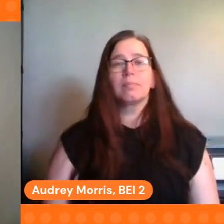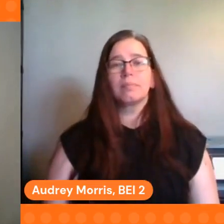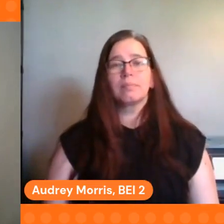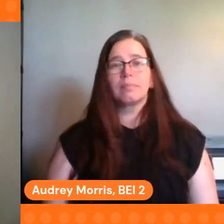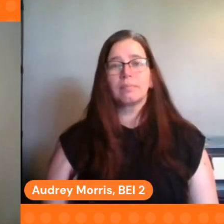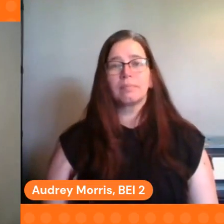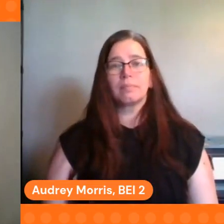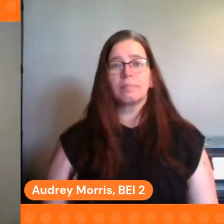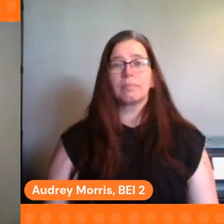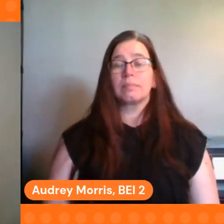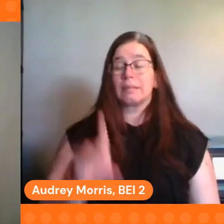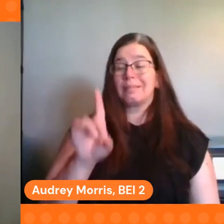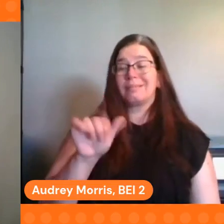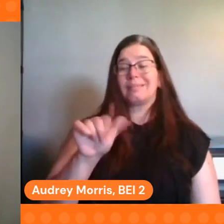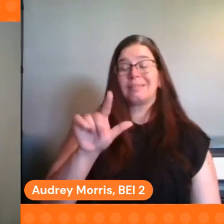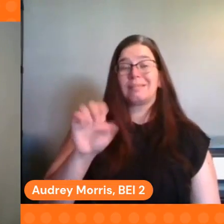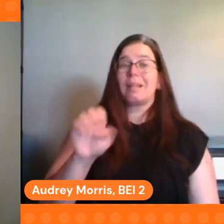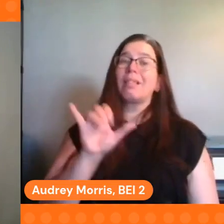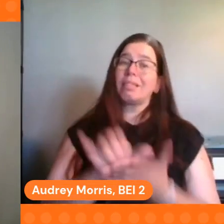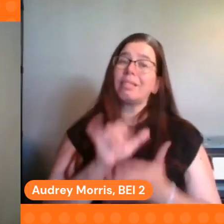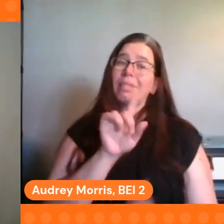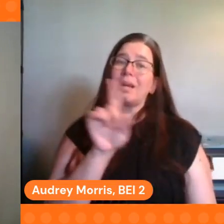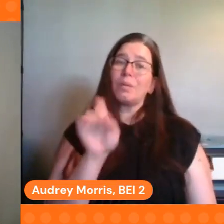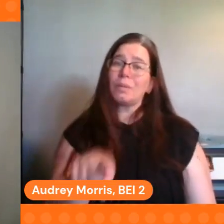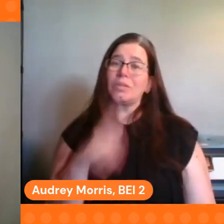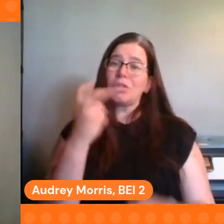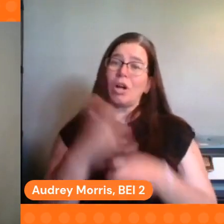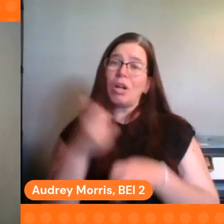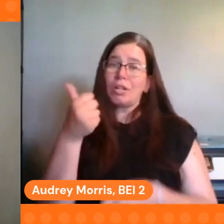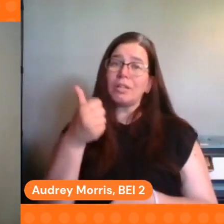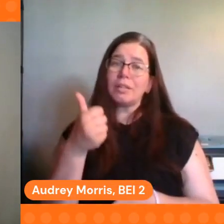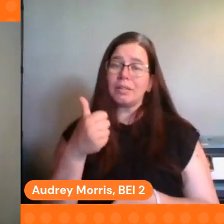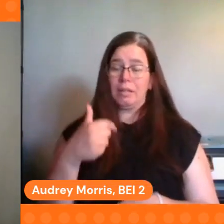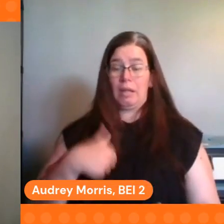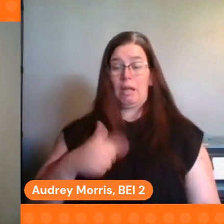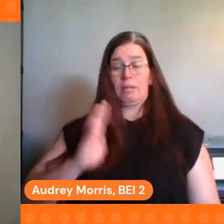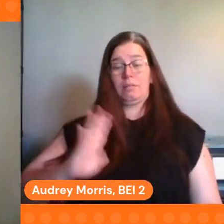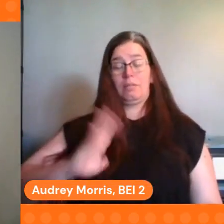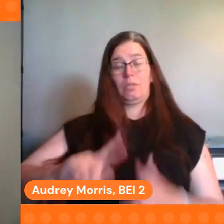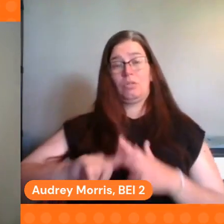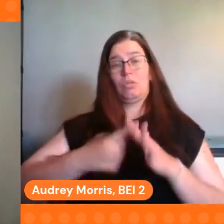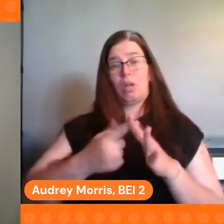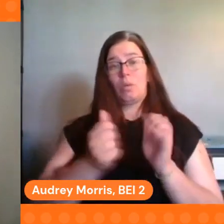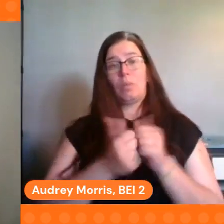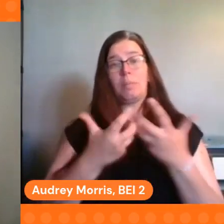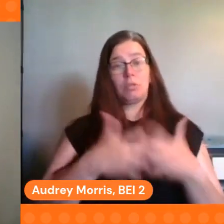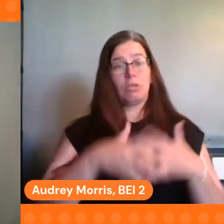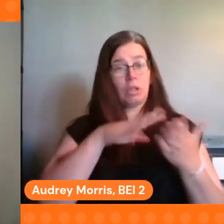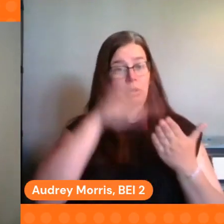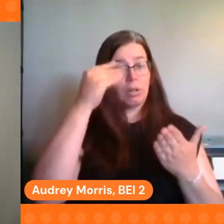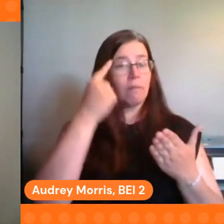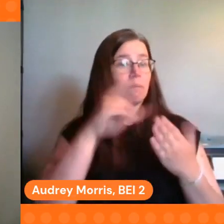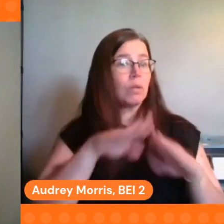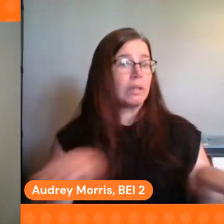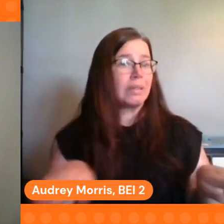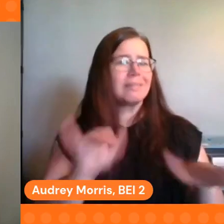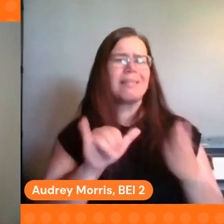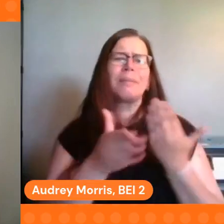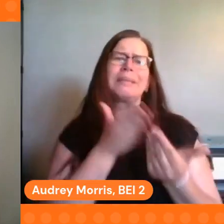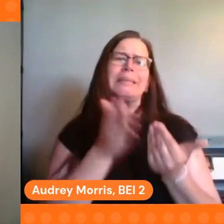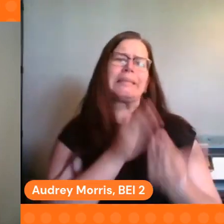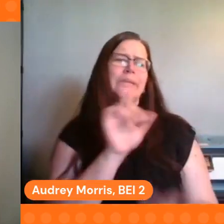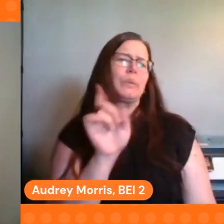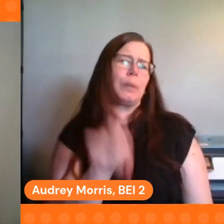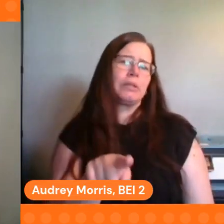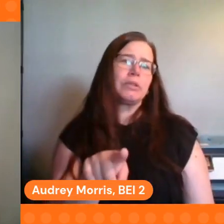That question is definitely getting harder. Like when I started doing machine learning for kids, that question was easy because